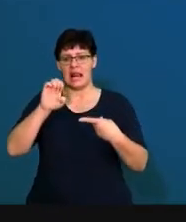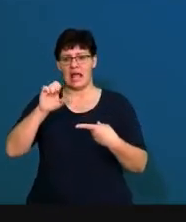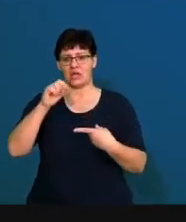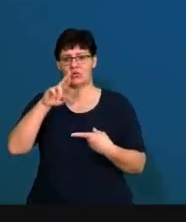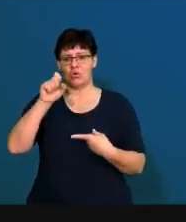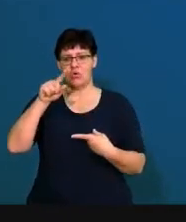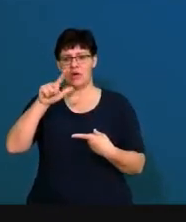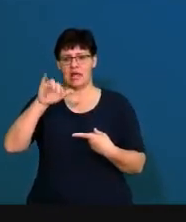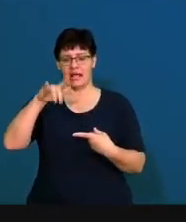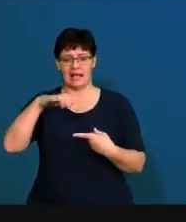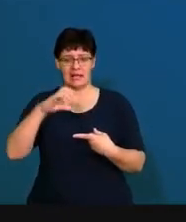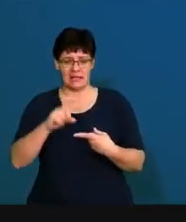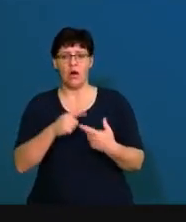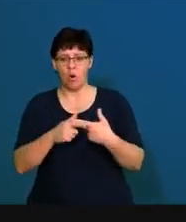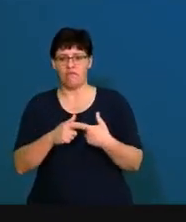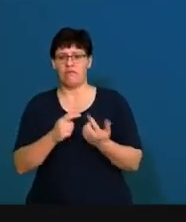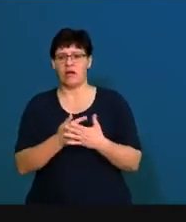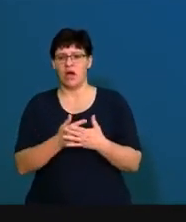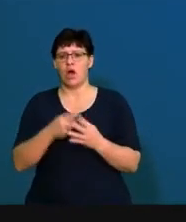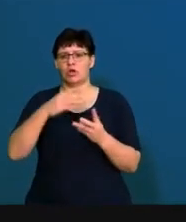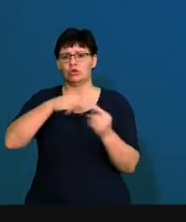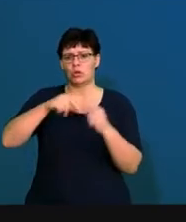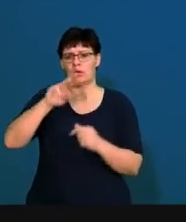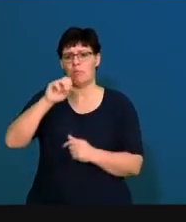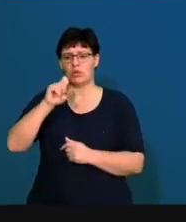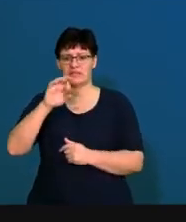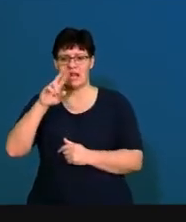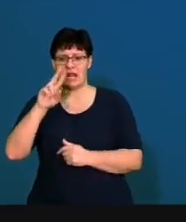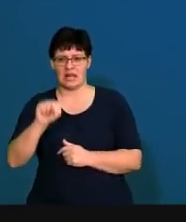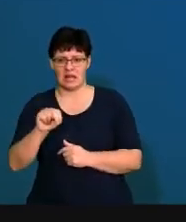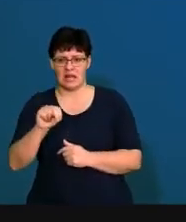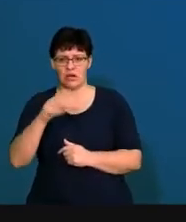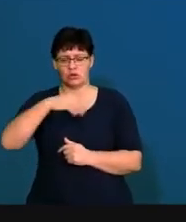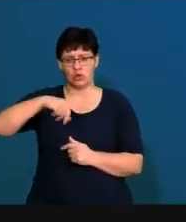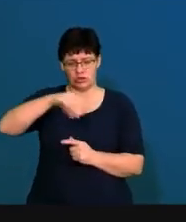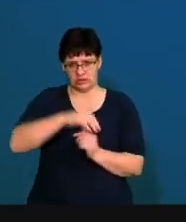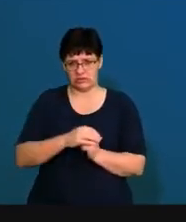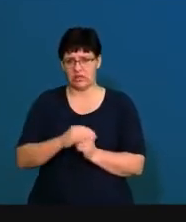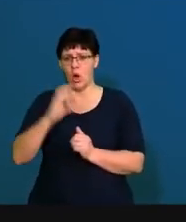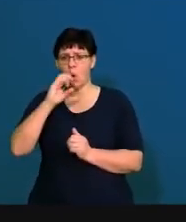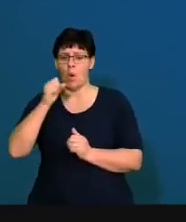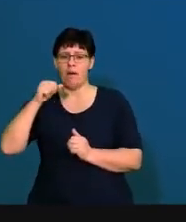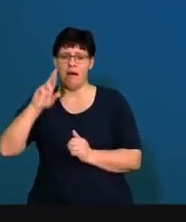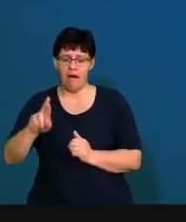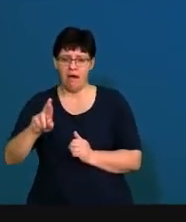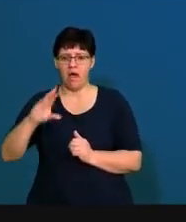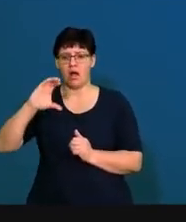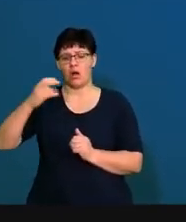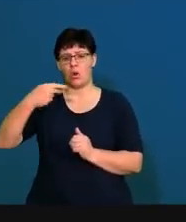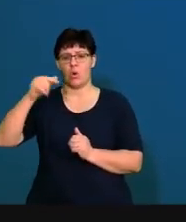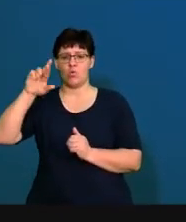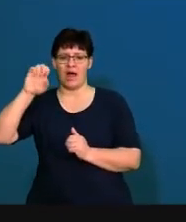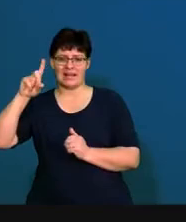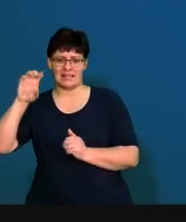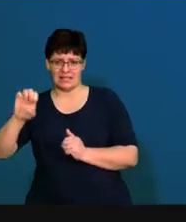of molten salts, an example of which is copper chloride. Chemical formula, something that we